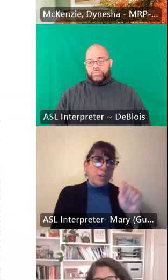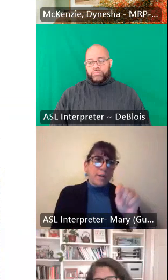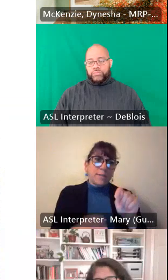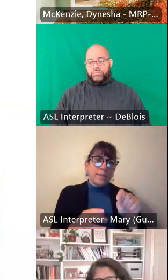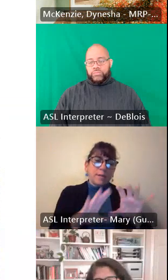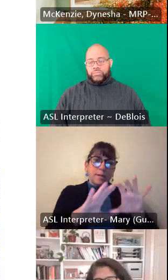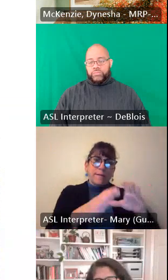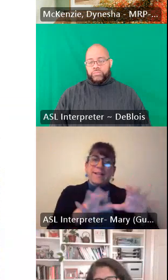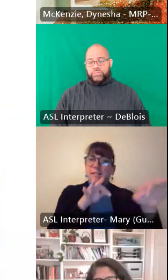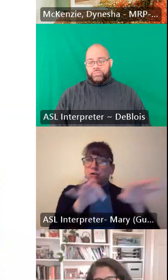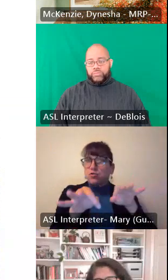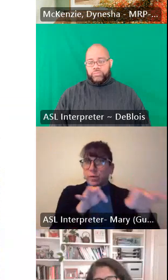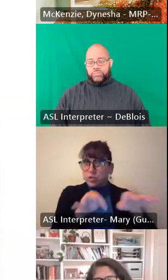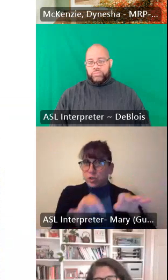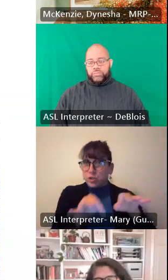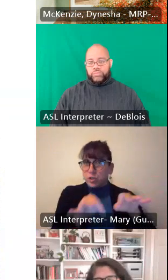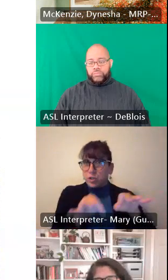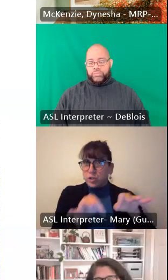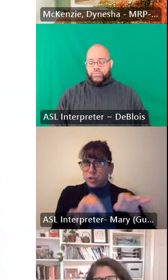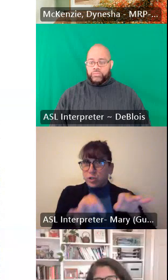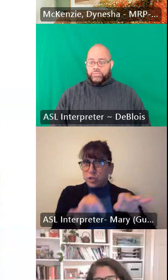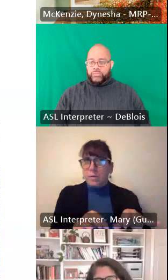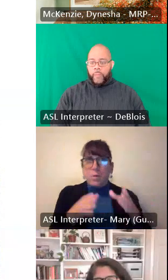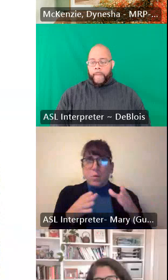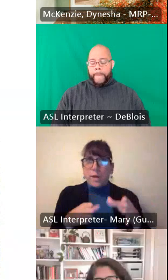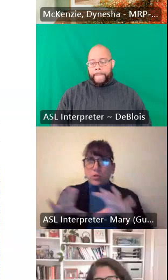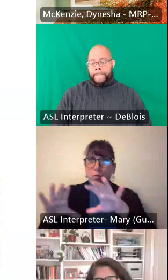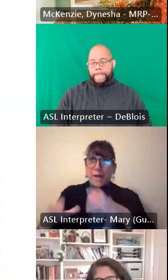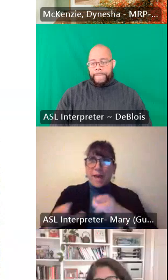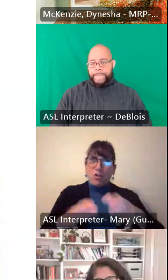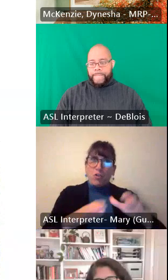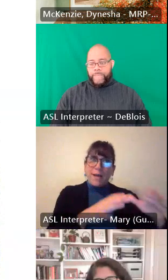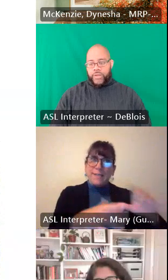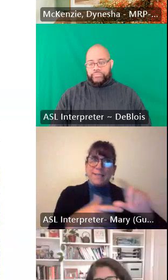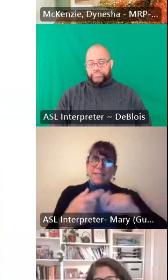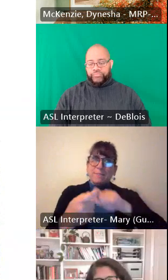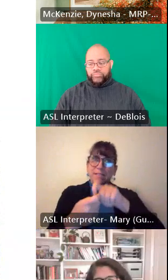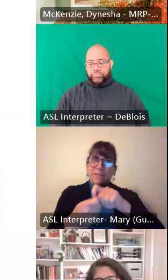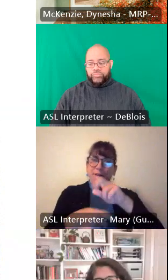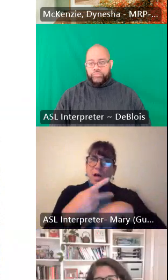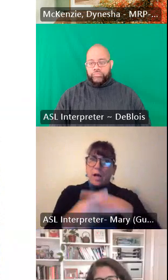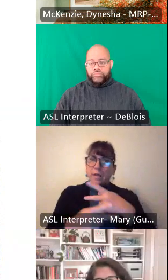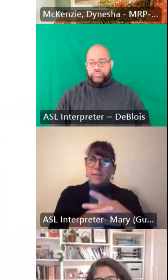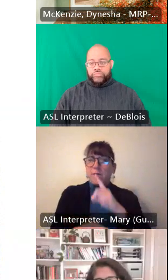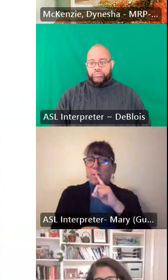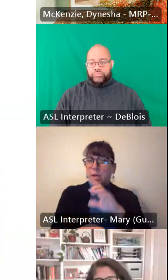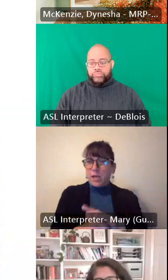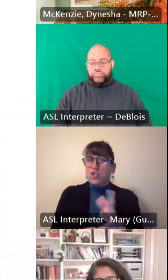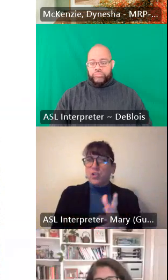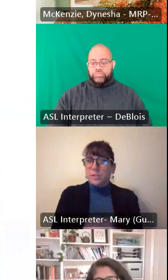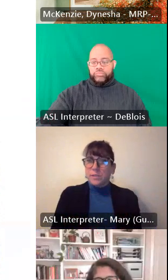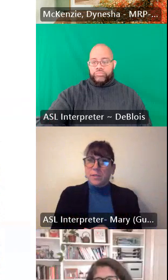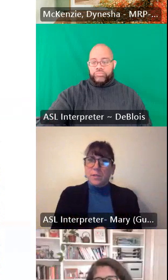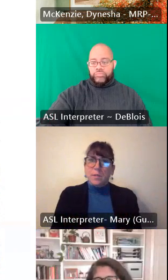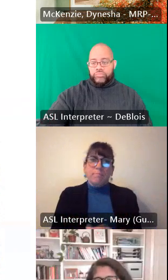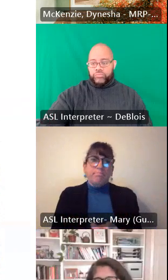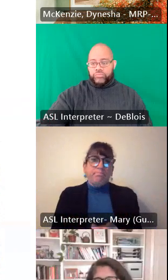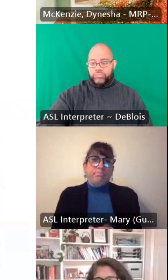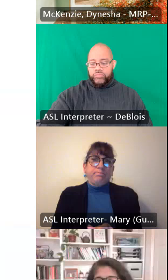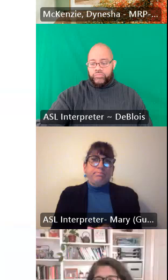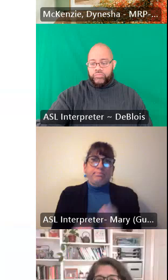a description. It's a way to categorize particular types of obligations.